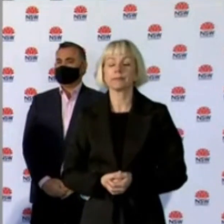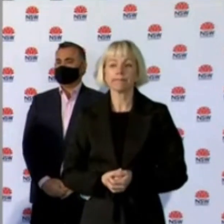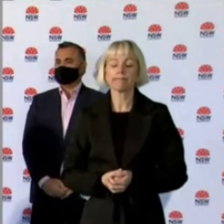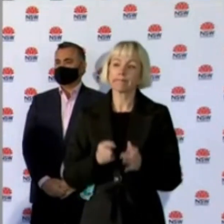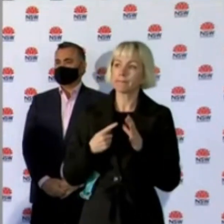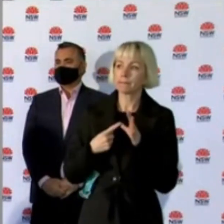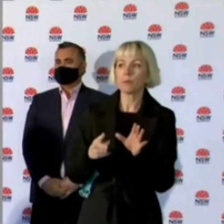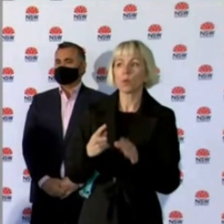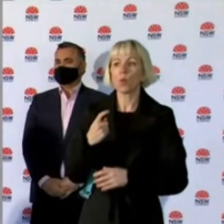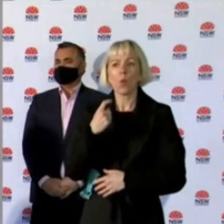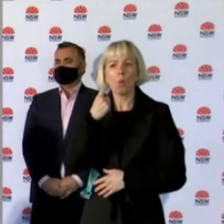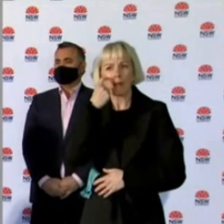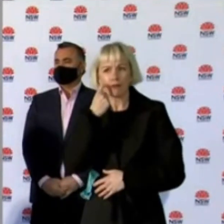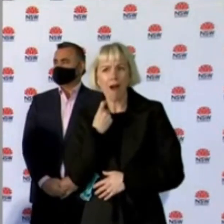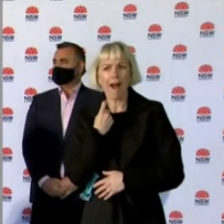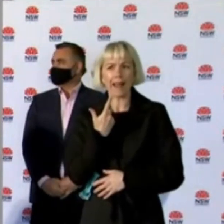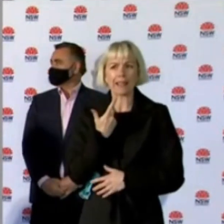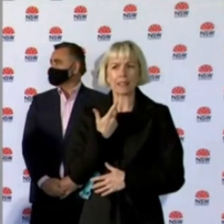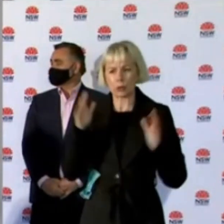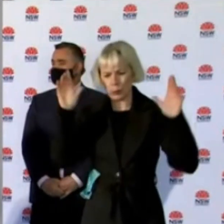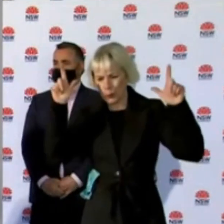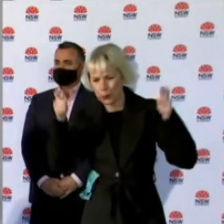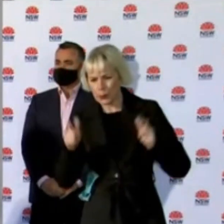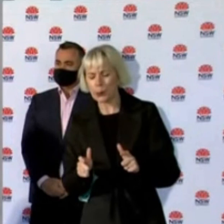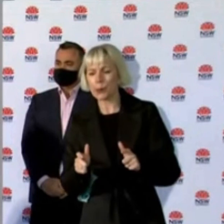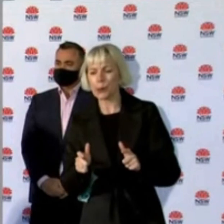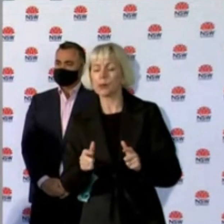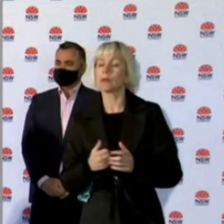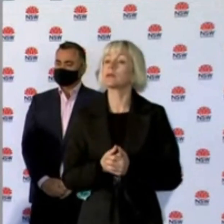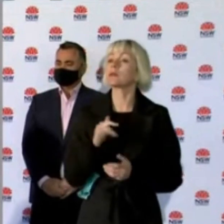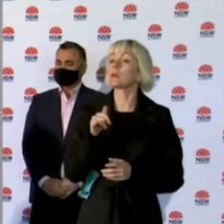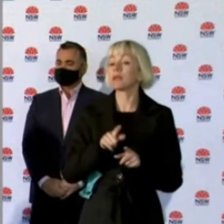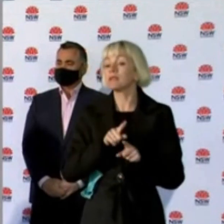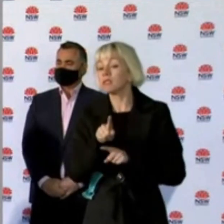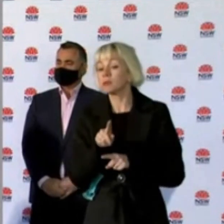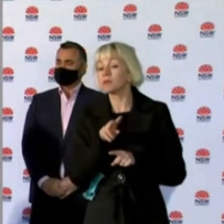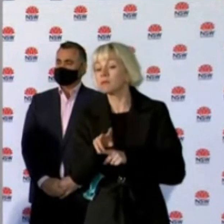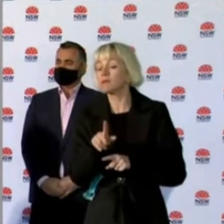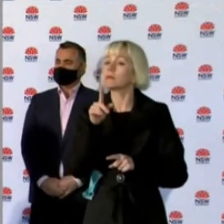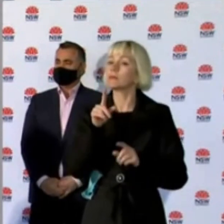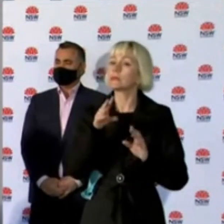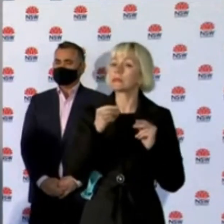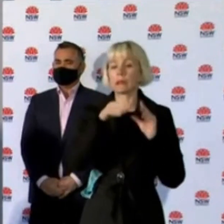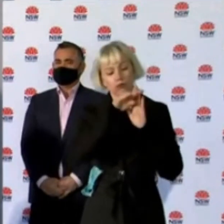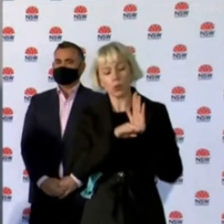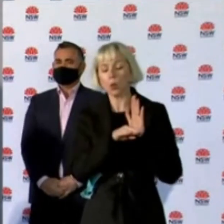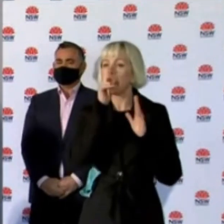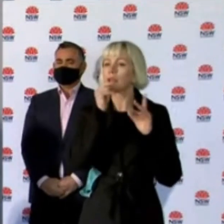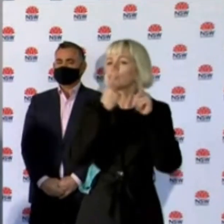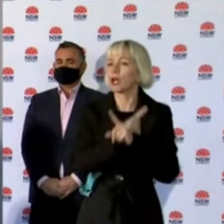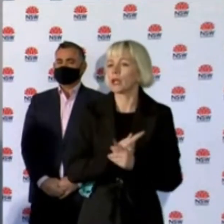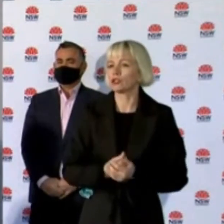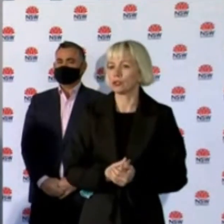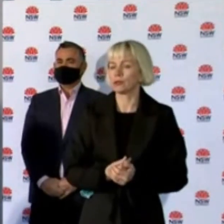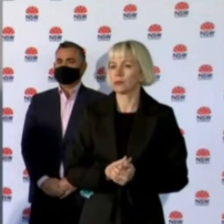on the community. So there may be settings we can adjust, notwithstanding where we're up to. Obviously, our aim is to quash the virus. But if